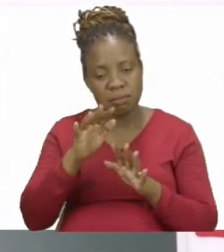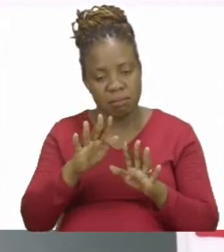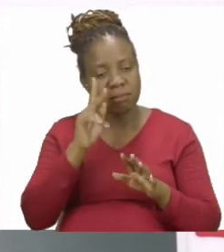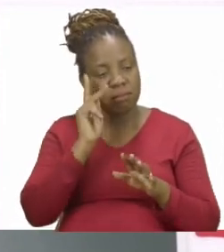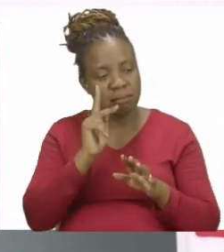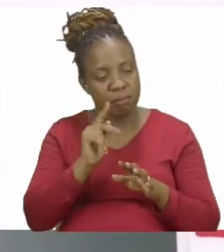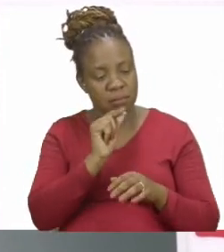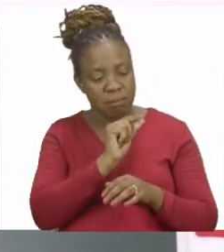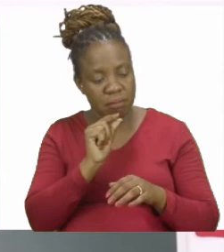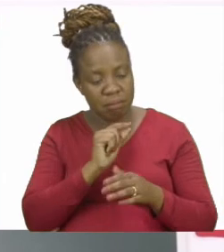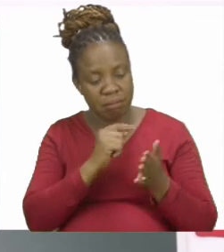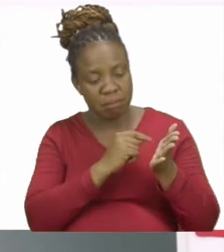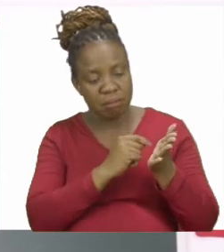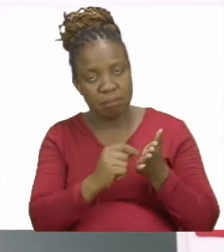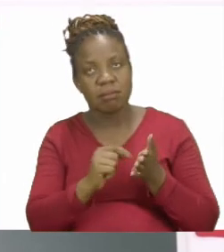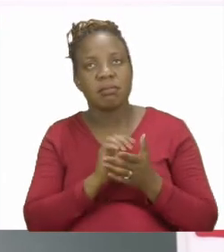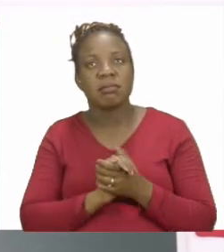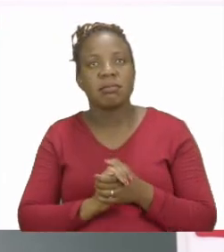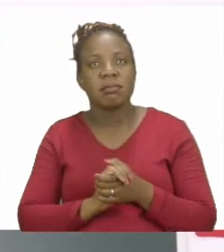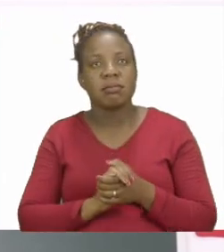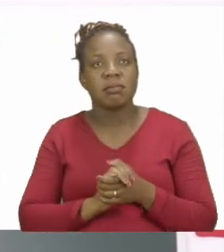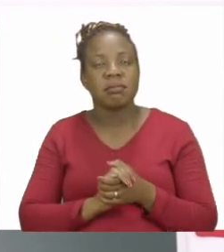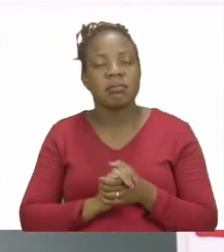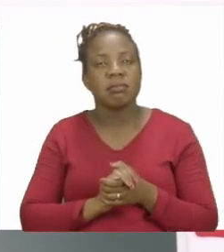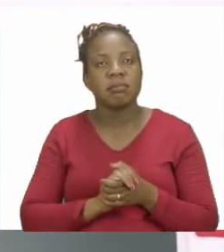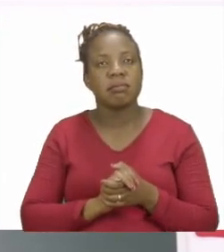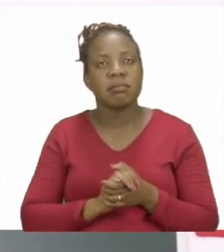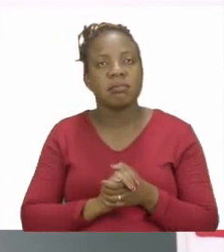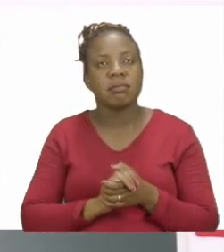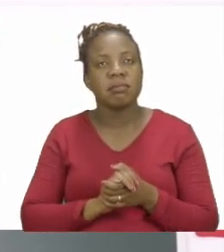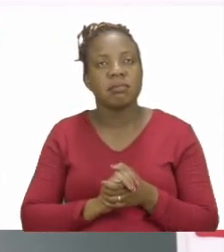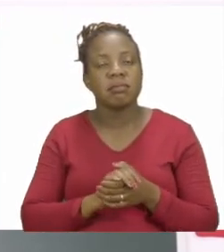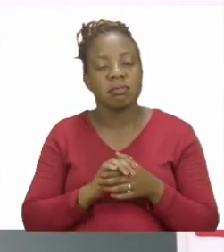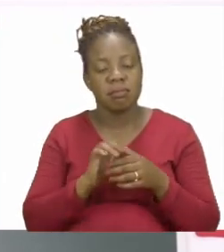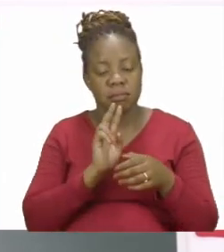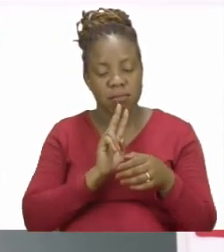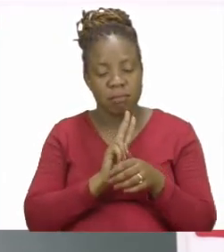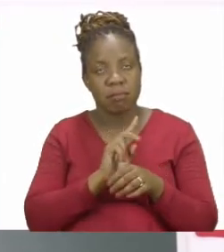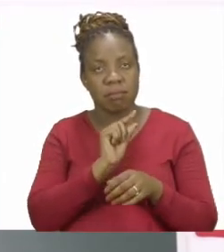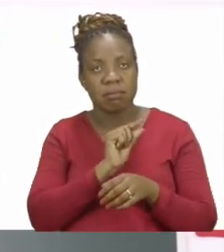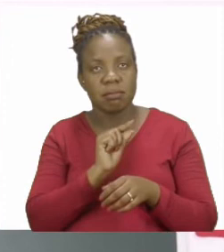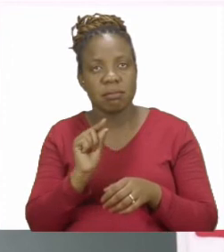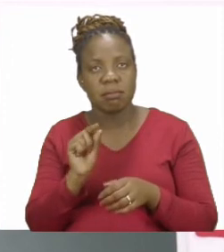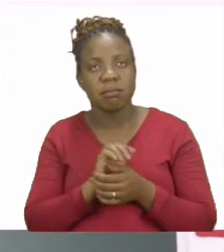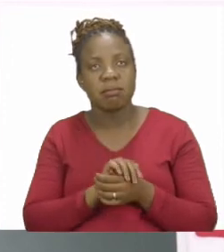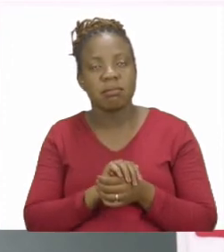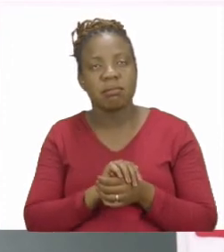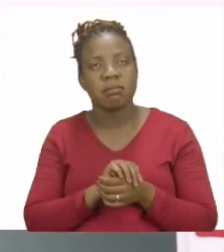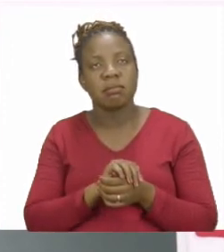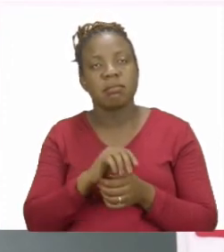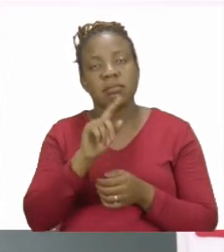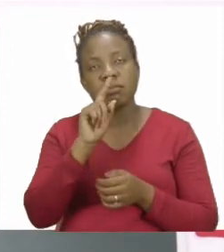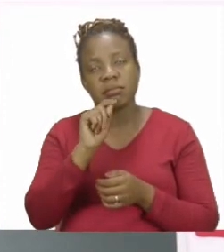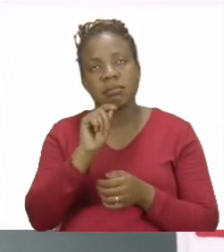Now let's see, the second word is the word torn. Now on the crossword,